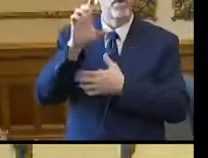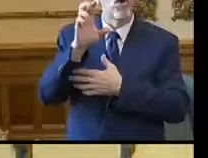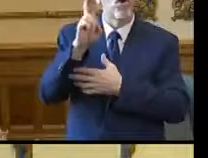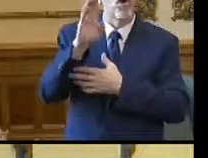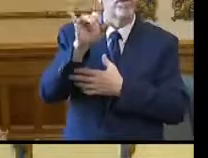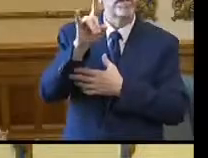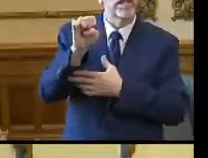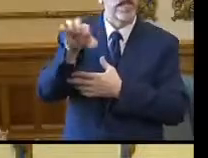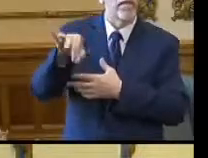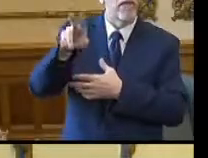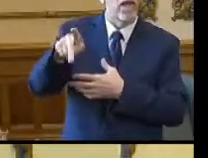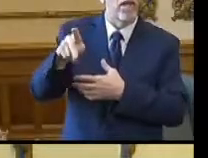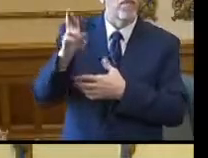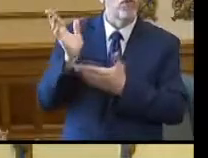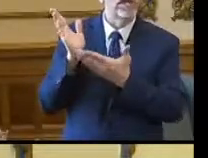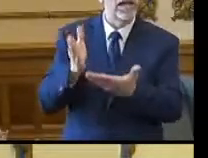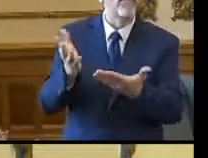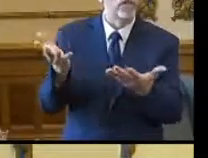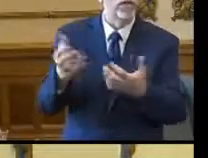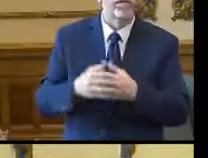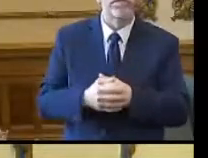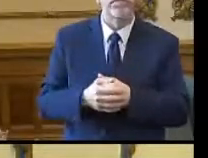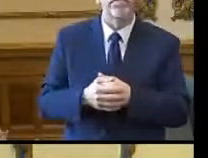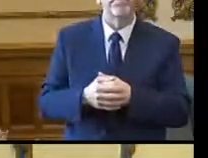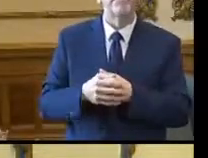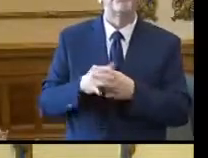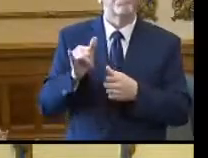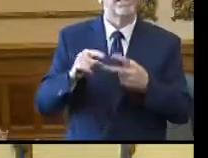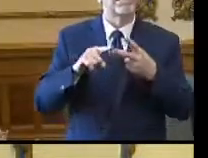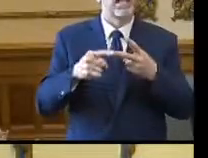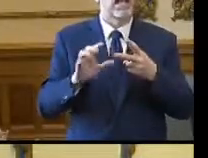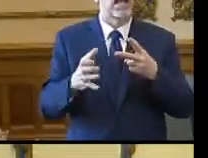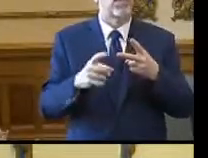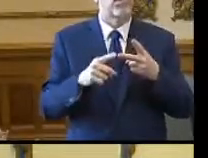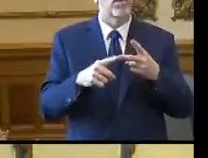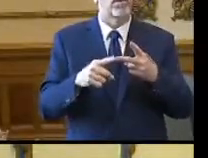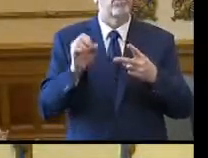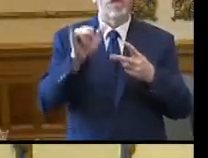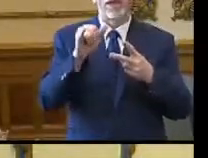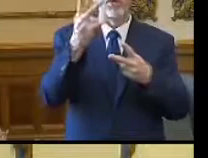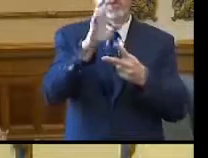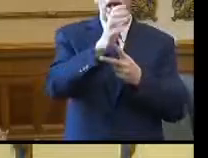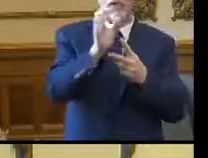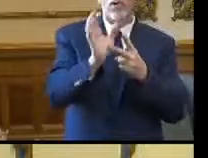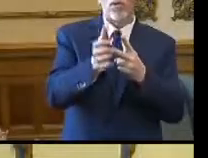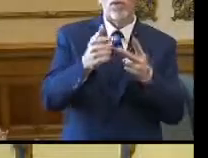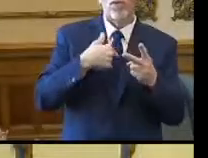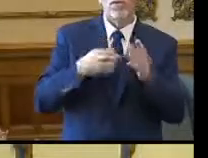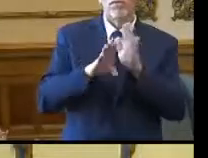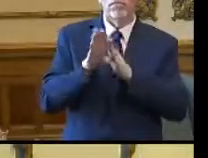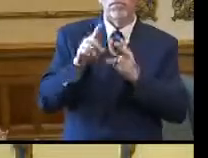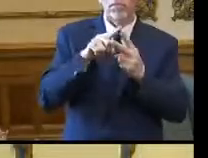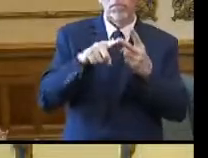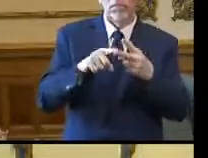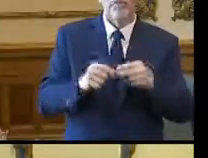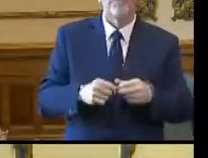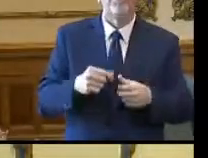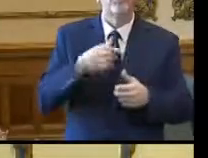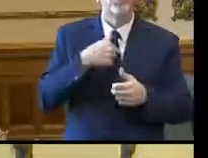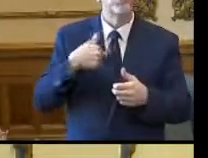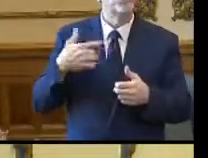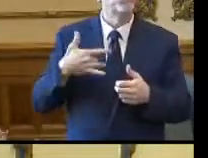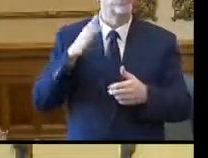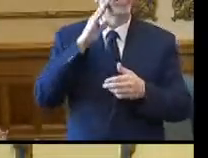need? The Vigo County Health Department takes lead in the fight against COVID-19. We're the ones that